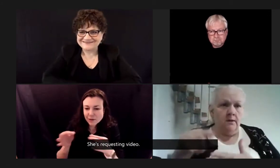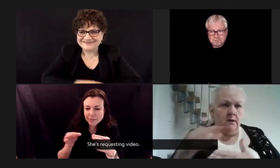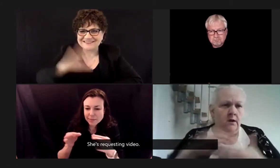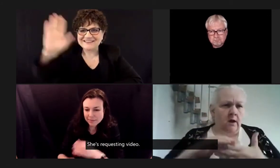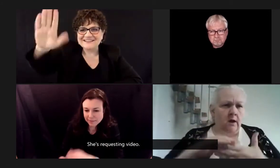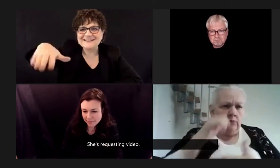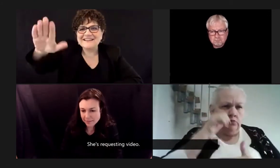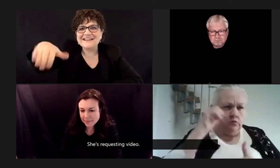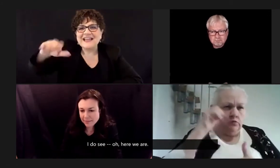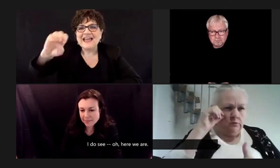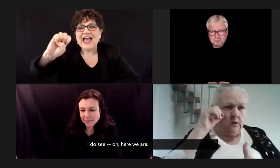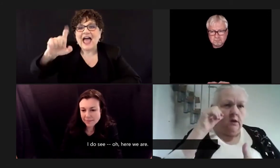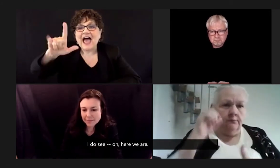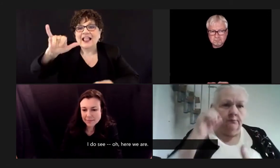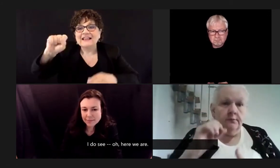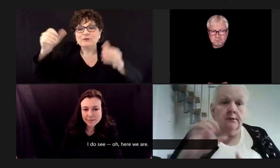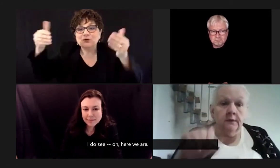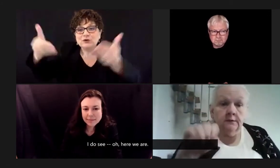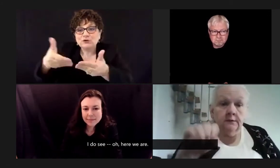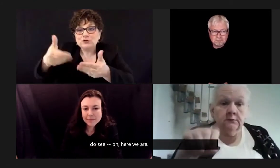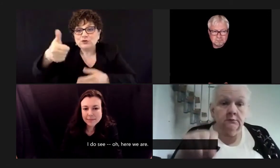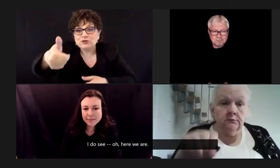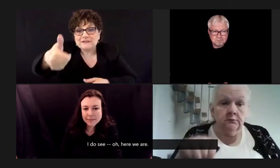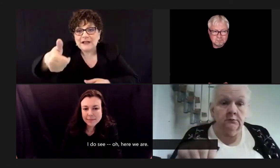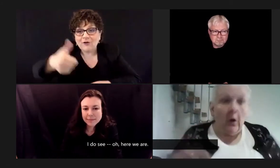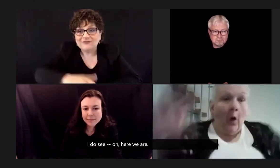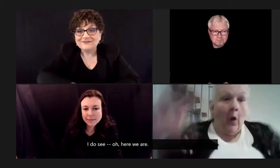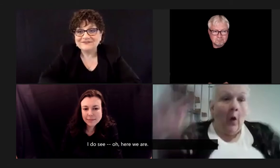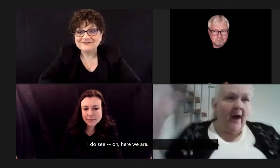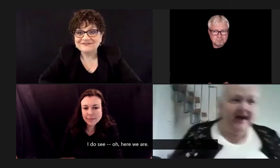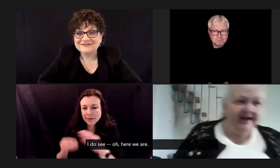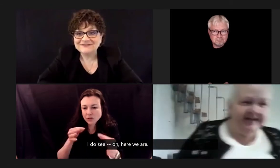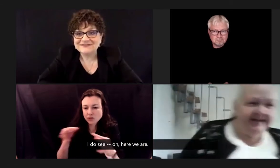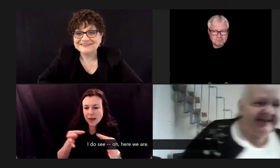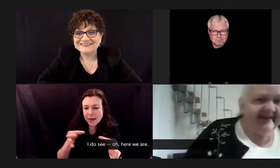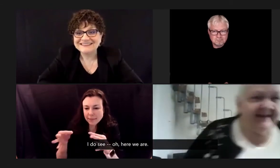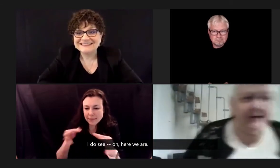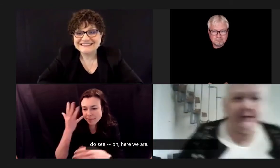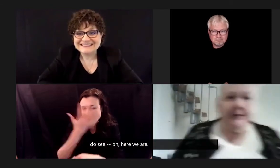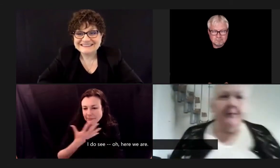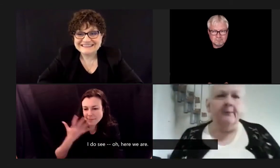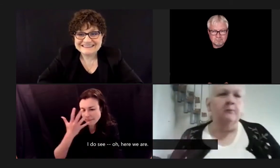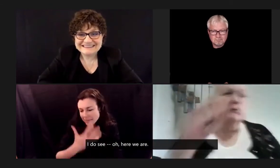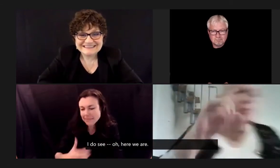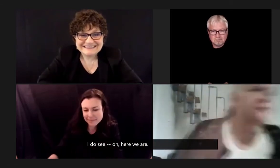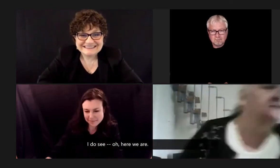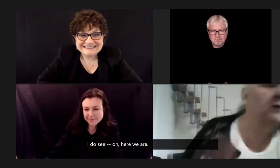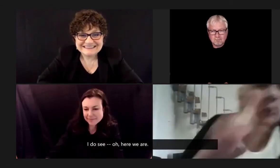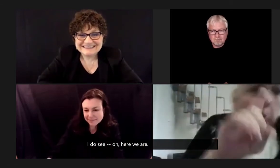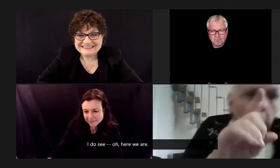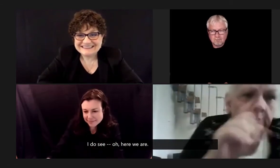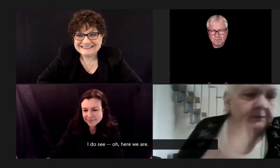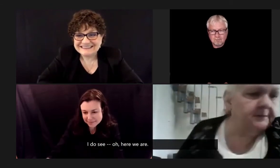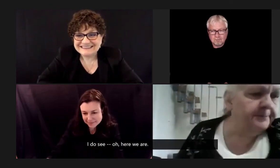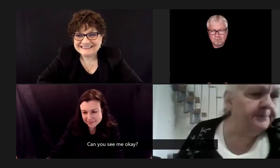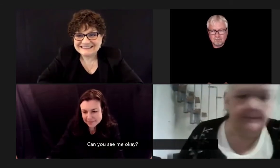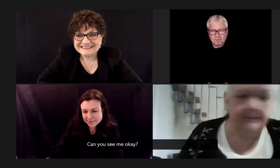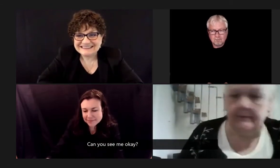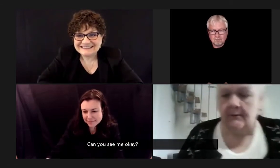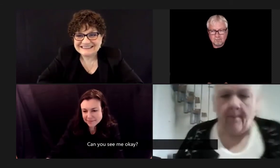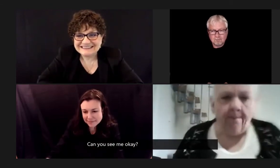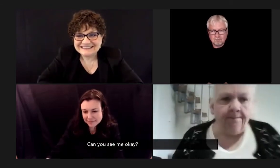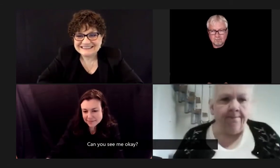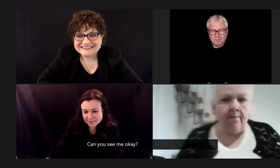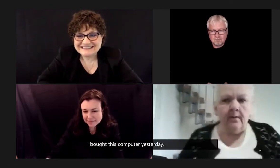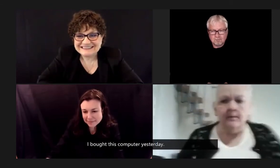Can you see me okay? I bought this computer yesterday. And Ellie, if you could go ahead and introduce